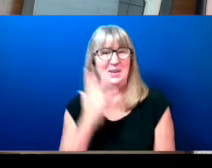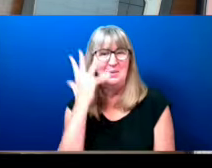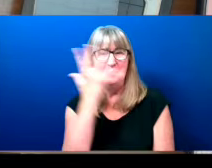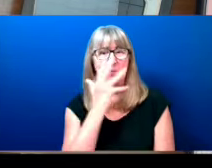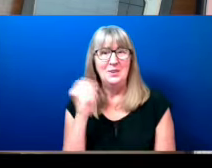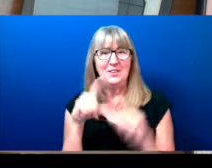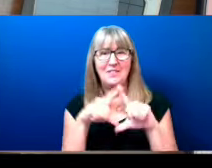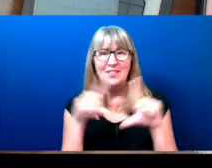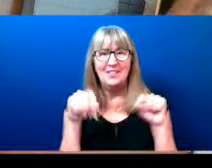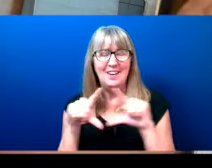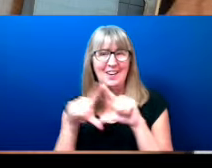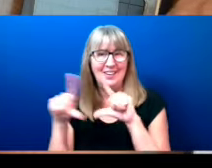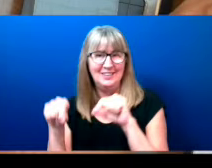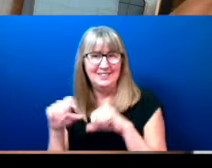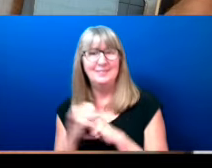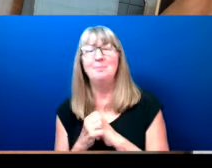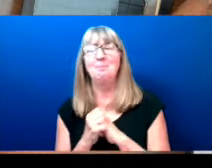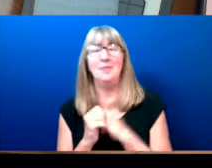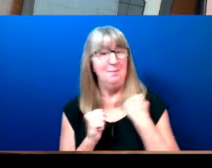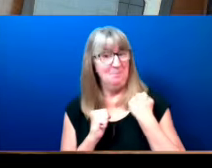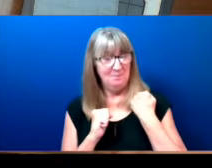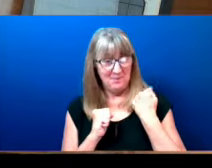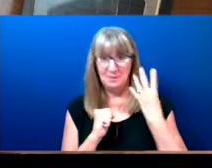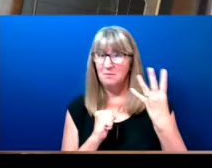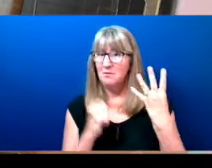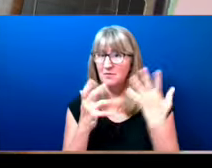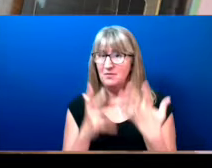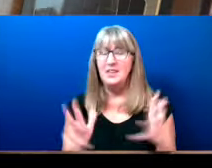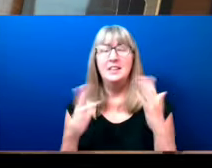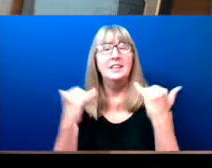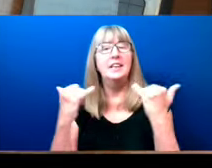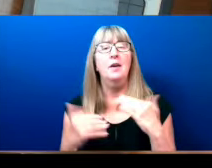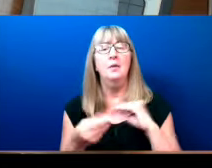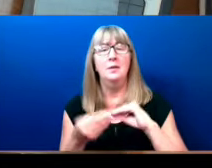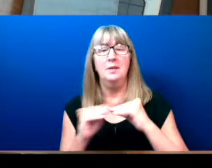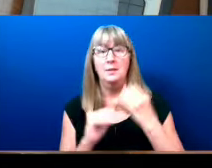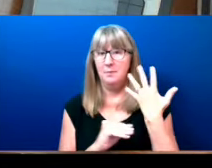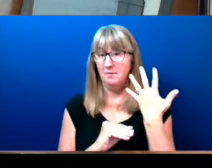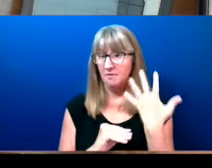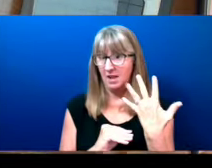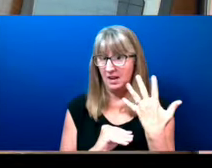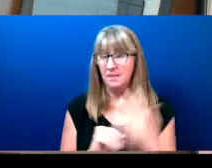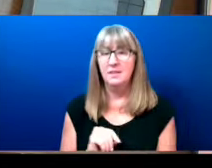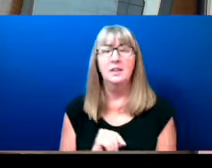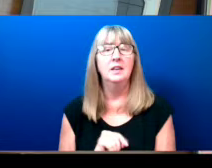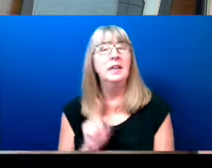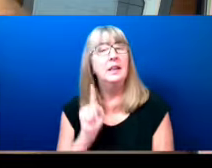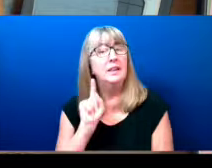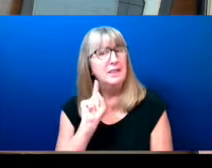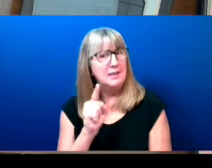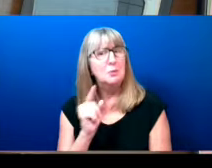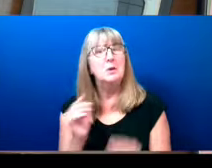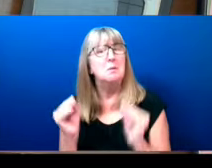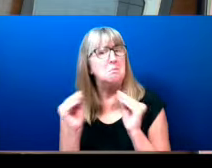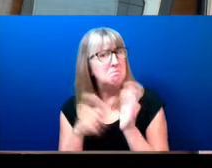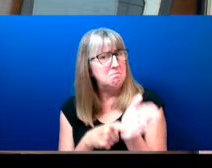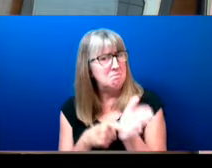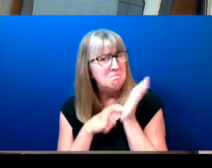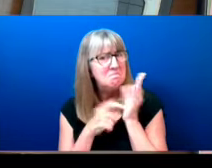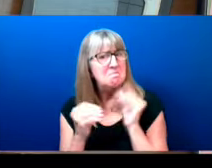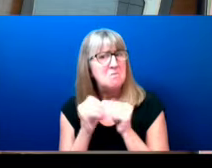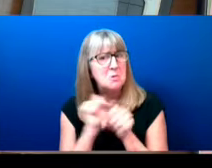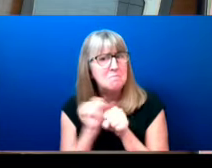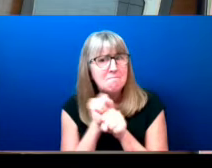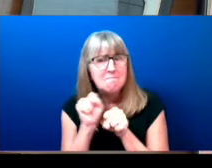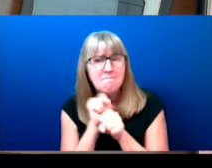fun. Beautiful cards. Okay, my next card. This one took a little bit